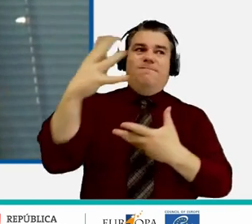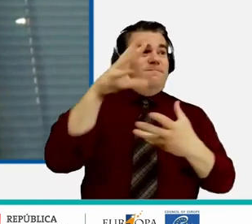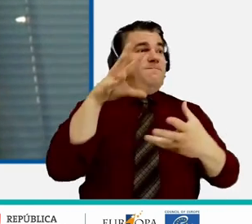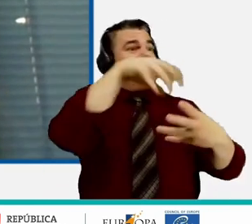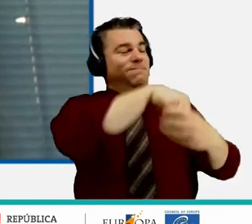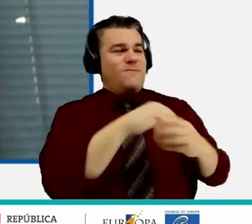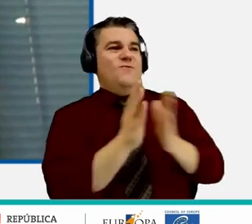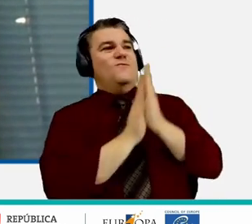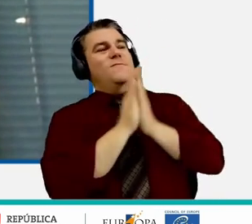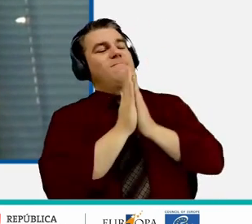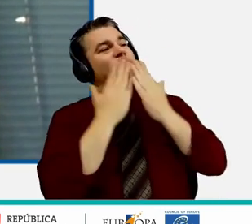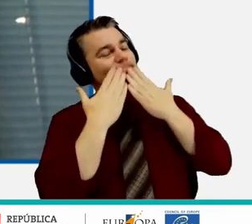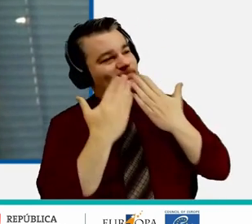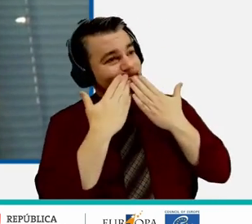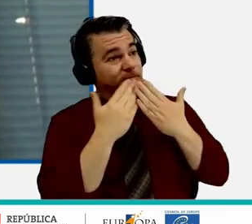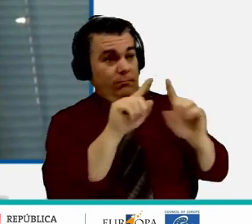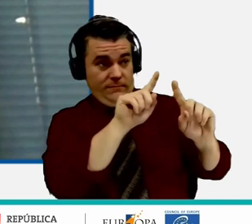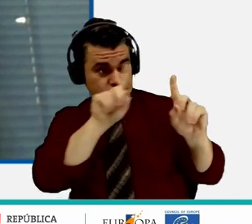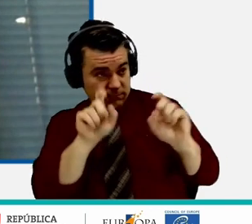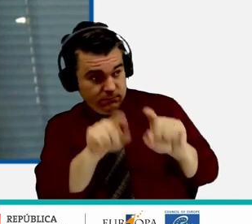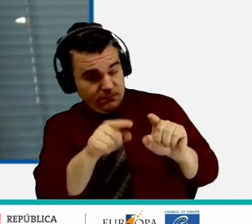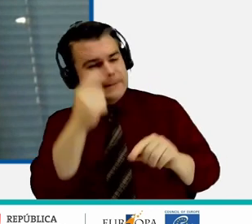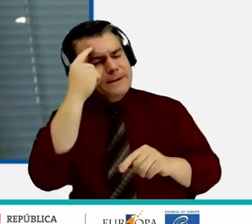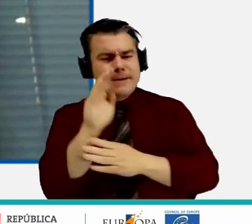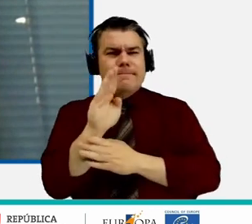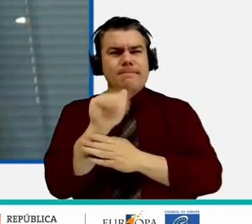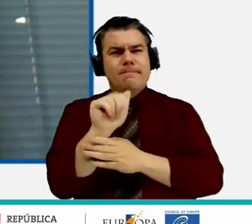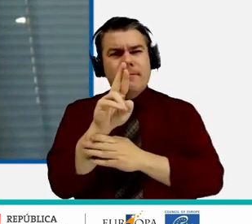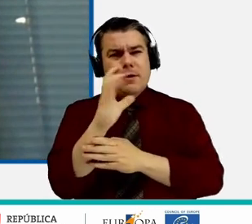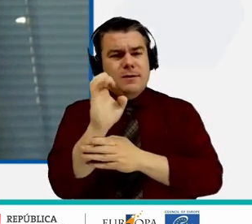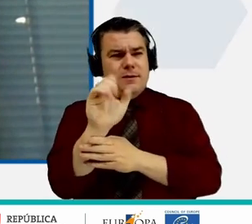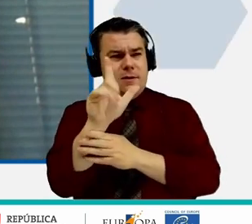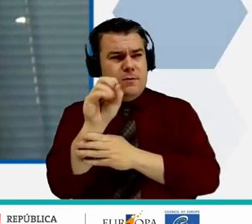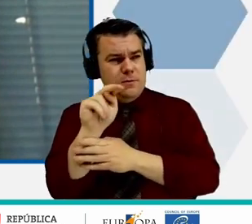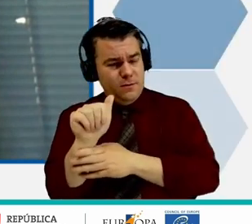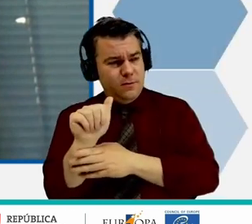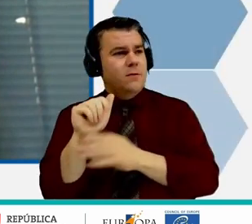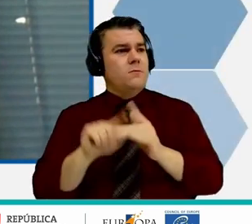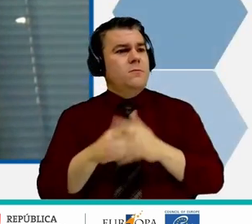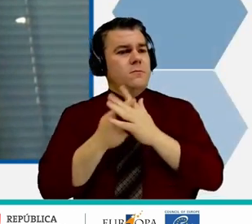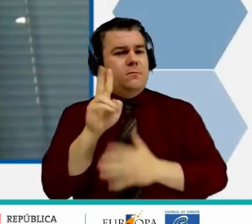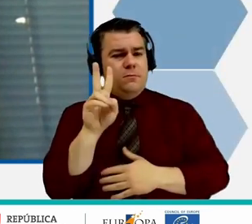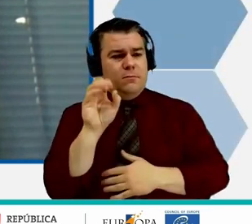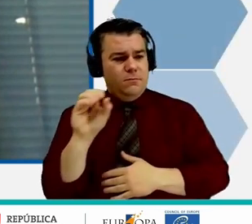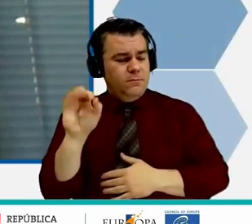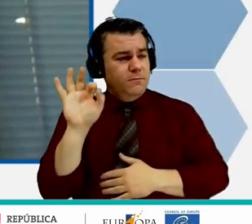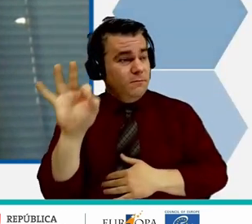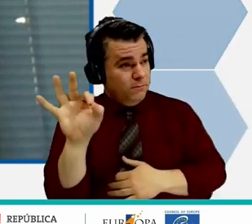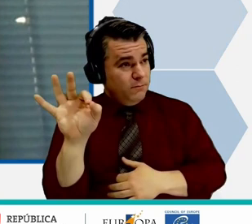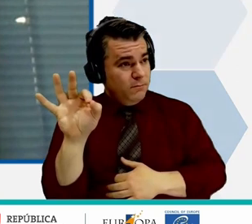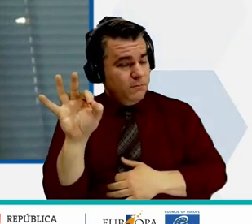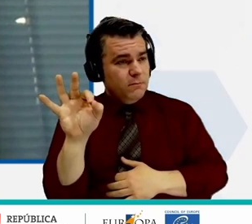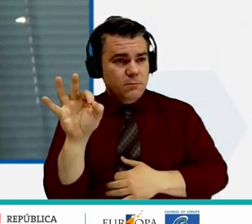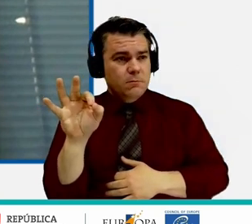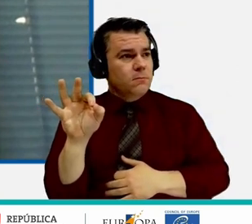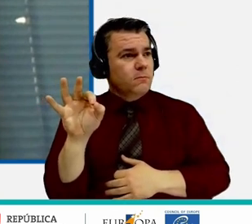your question, I think Barcelona has undertaken quite a long resilience journey since 2009, when we started the implementation of